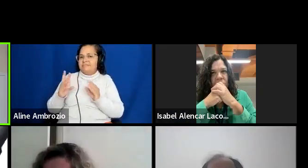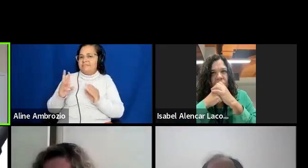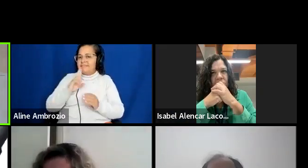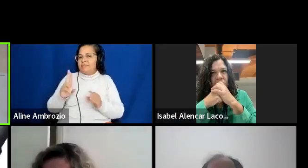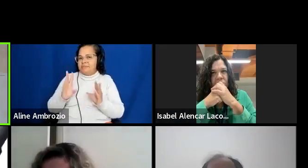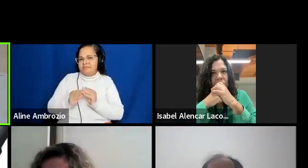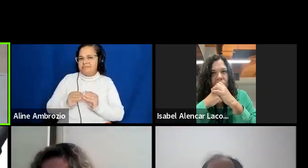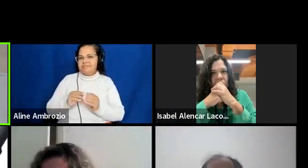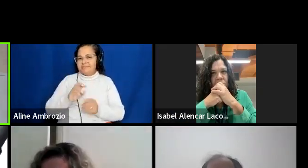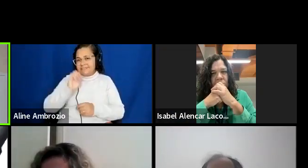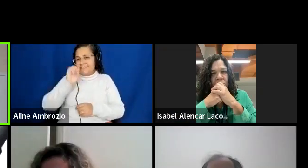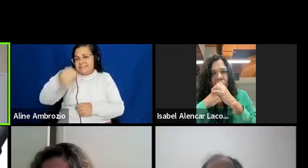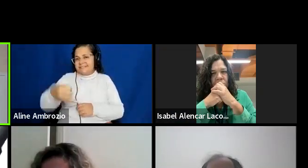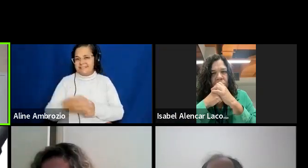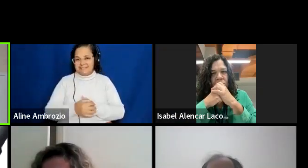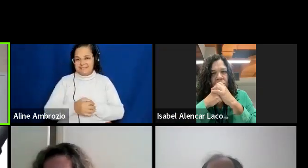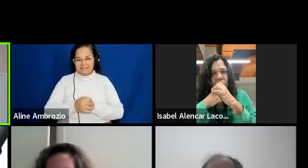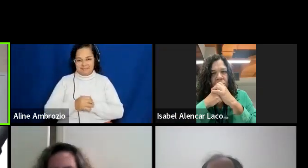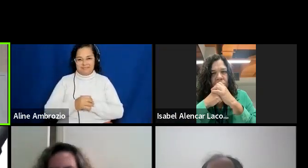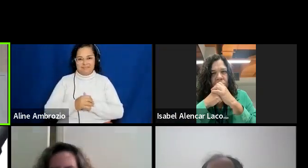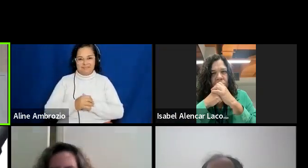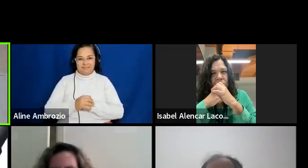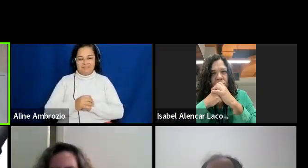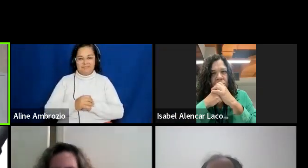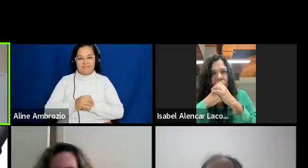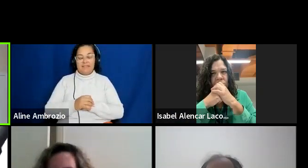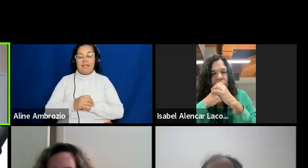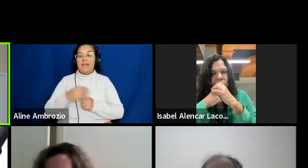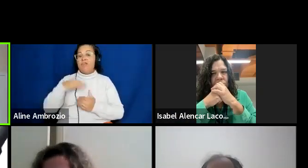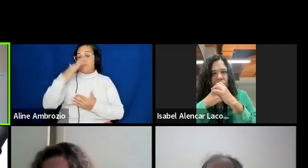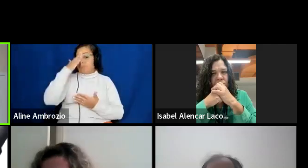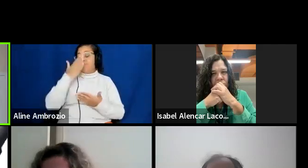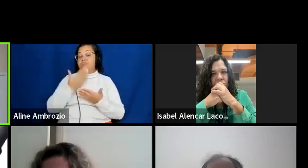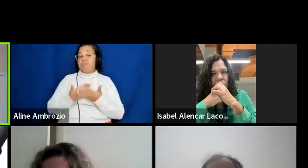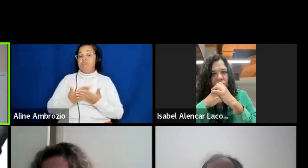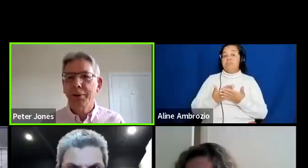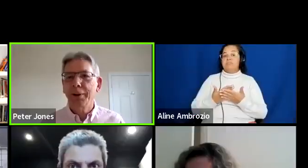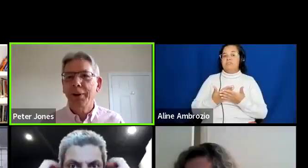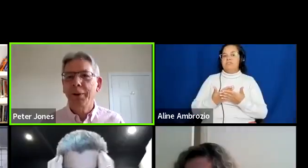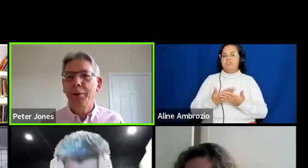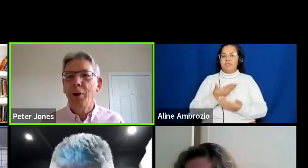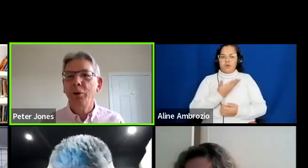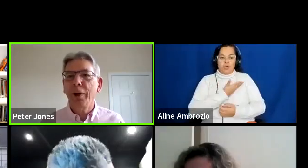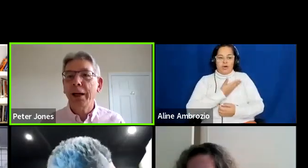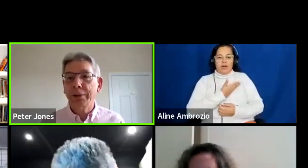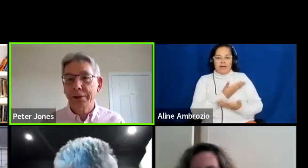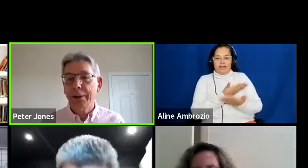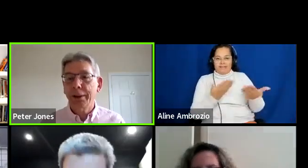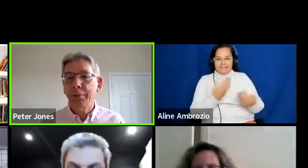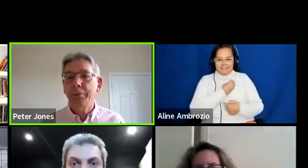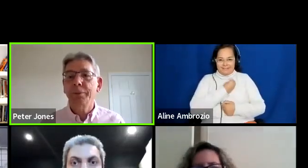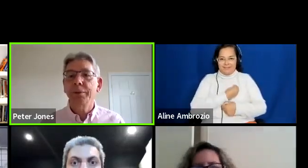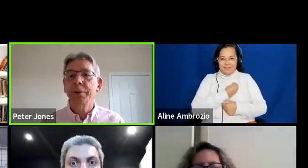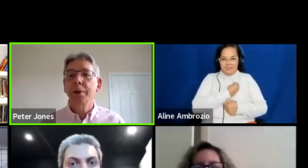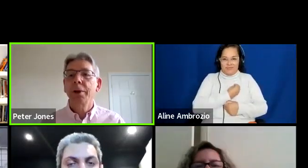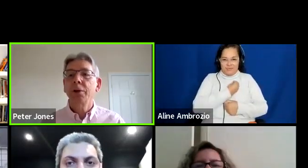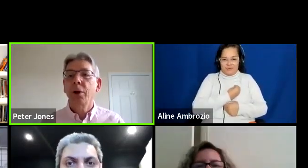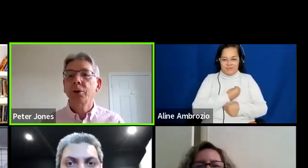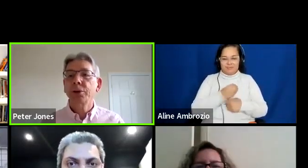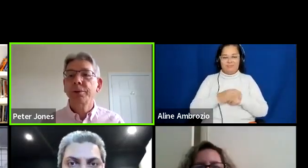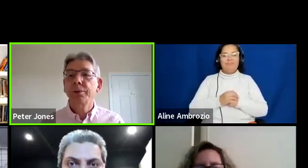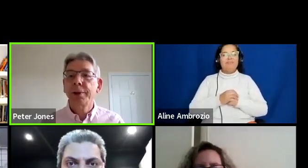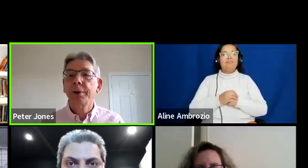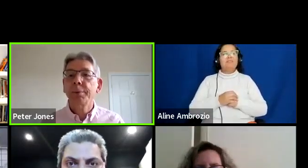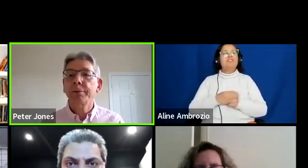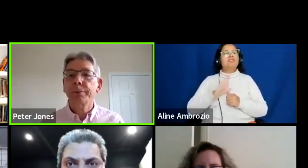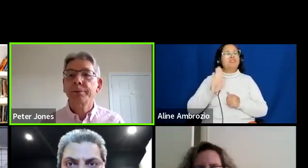and I'm sure there are colleagues here who will have a thought on that,